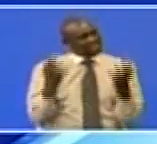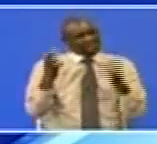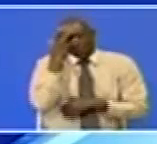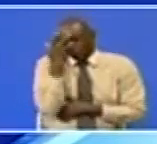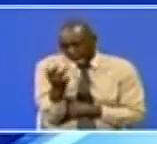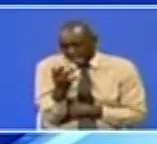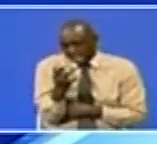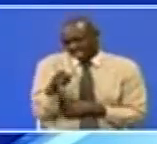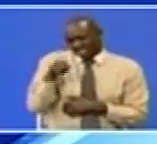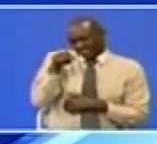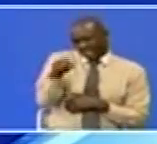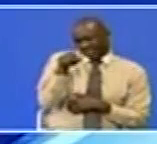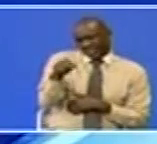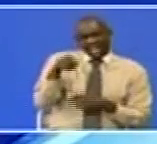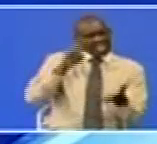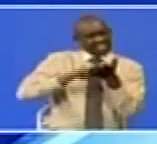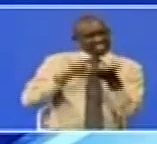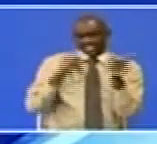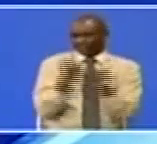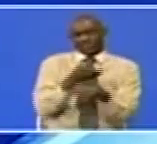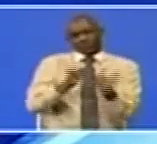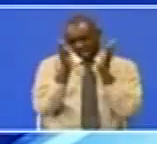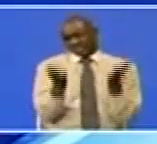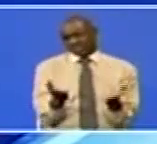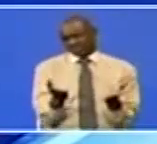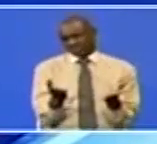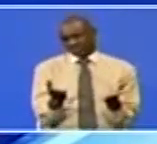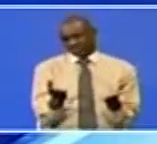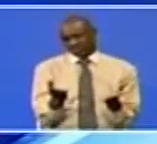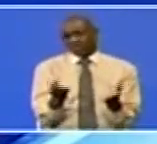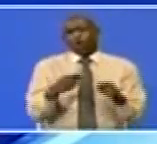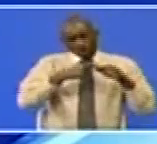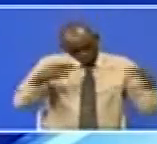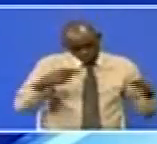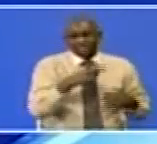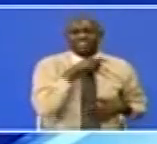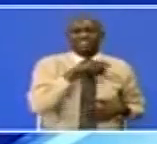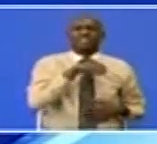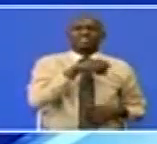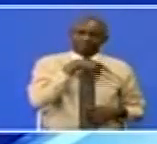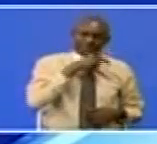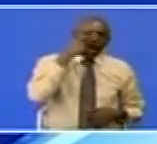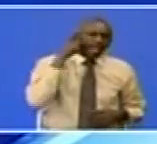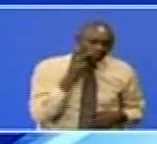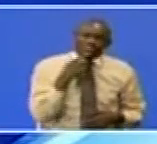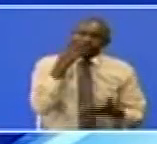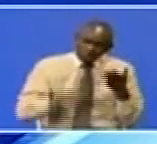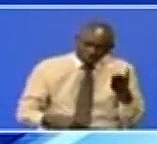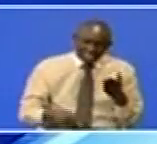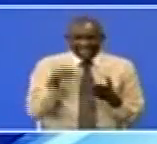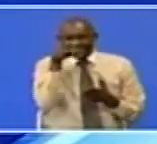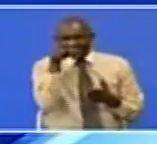could disenfranchise voters in next year's polls were discovered. CORD co-principal Kalonzo Musyoka displayed